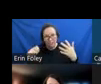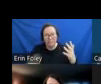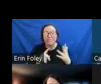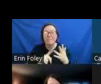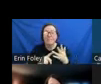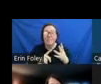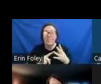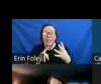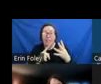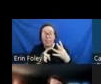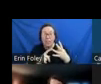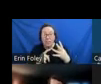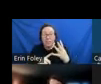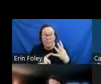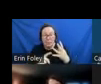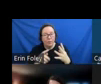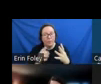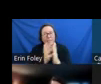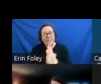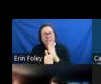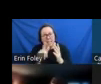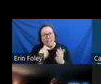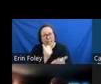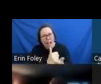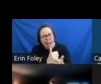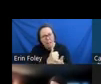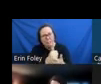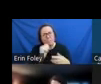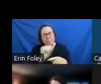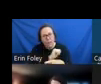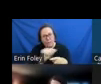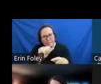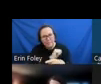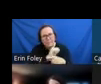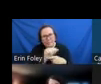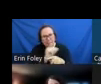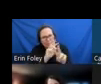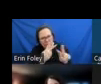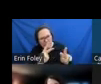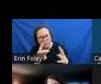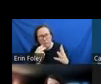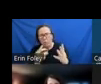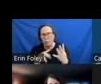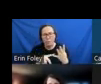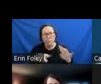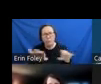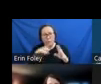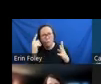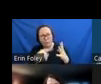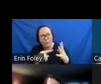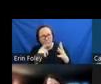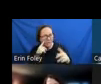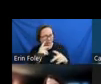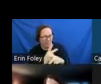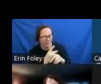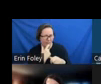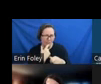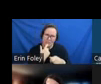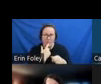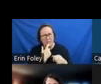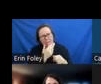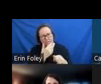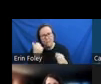the skills they will need some help with, or the skills that will need to be done for them, we figure out what our